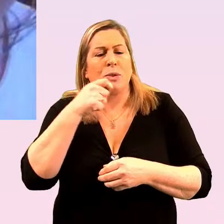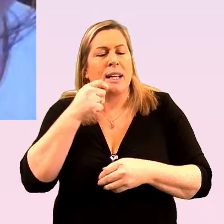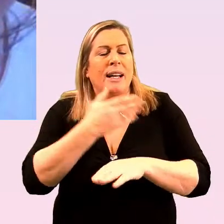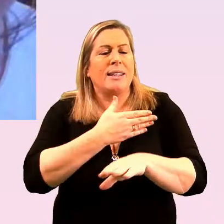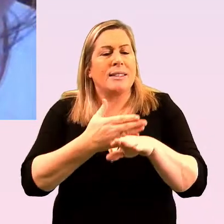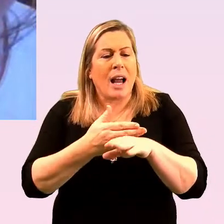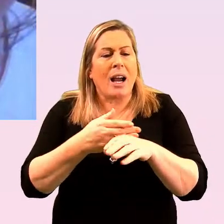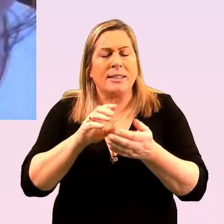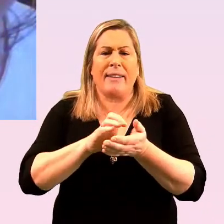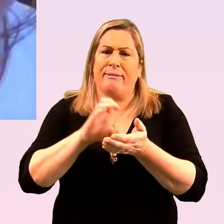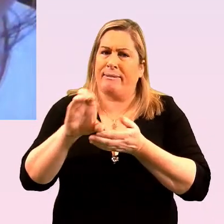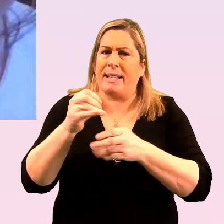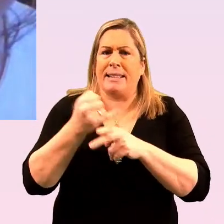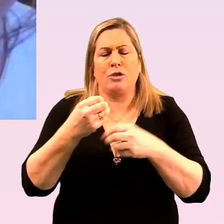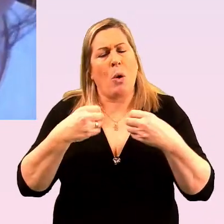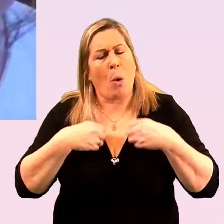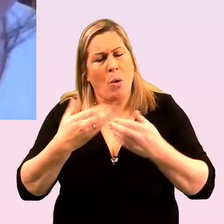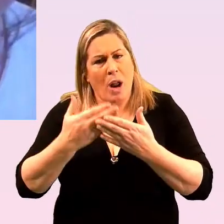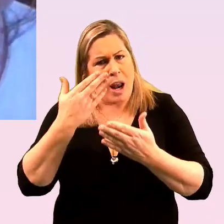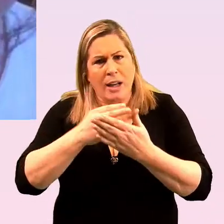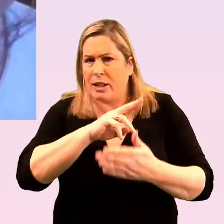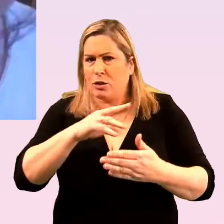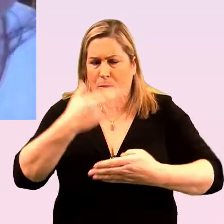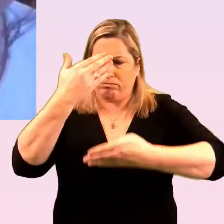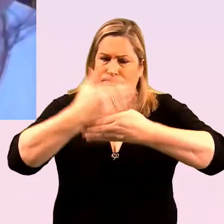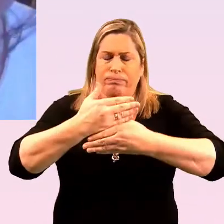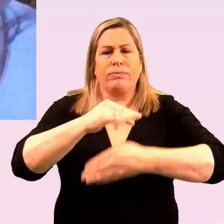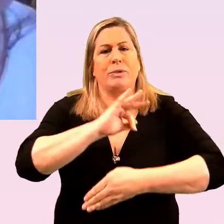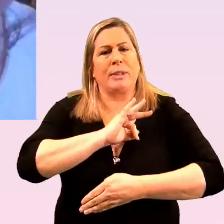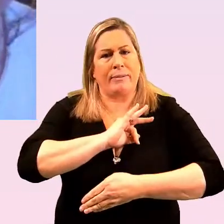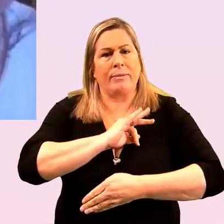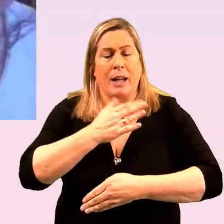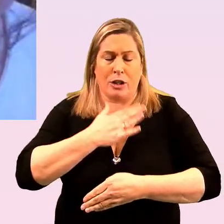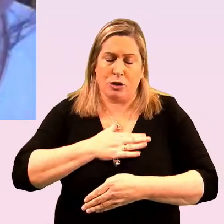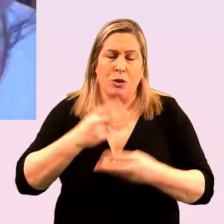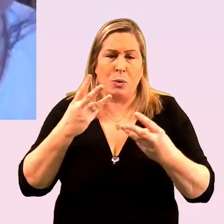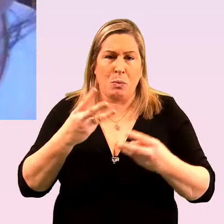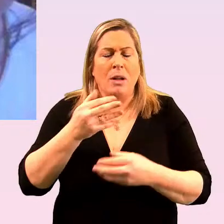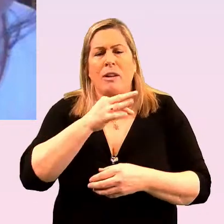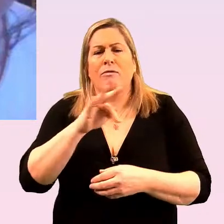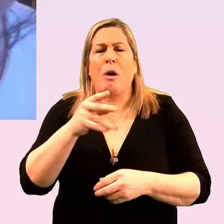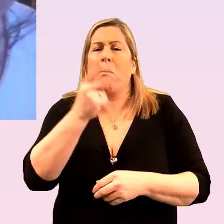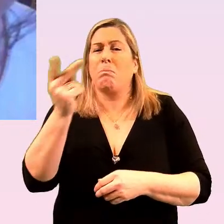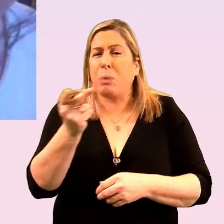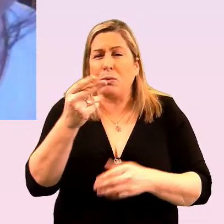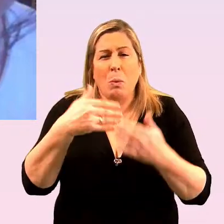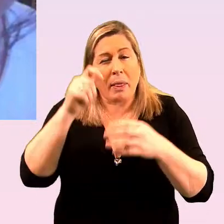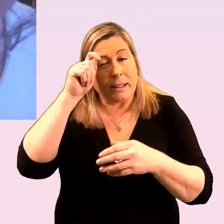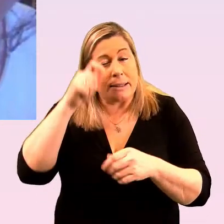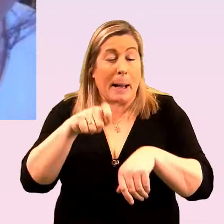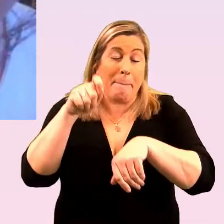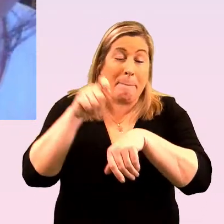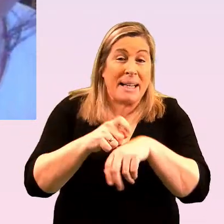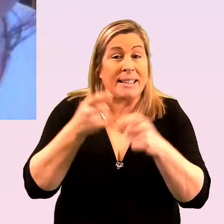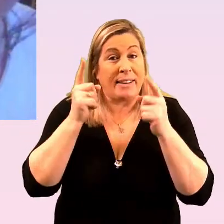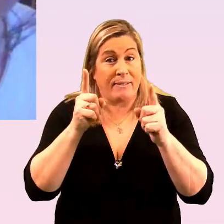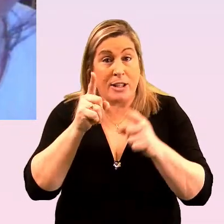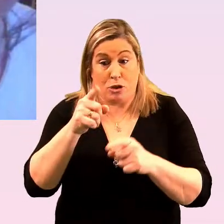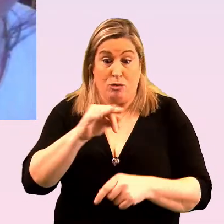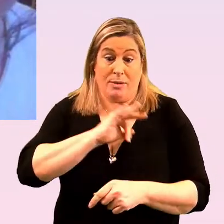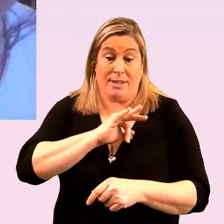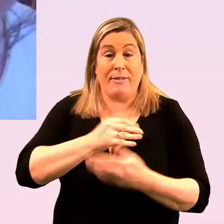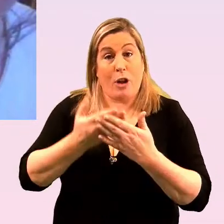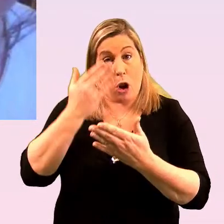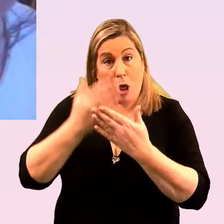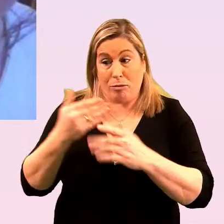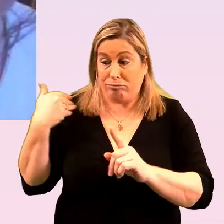invest in your own learning and not stand in your own way. Can I just get from the both of you, what do you think is the best bit of advice that you've learned or you've been